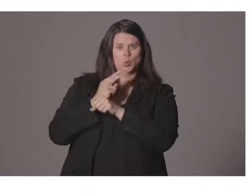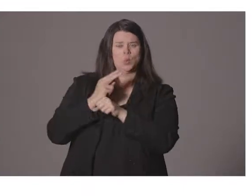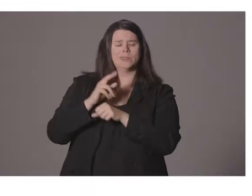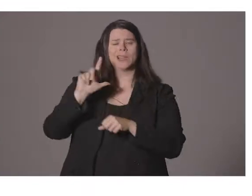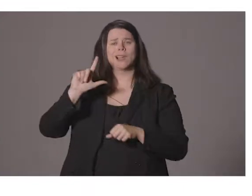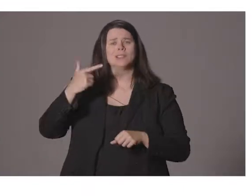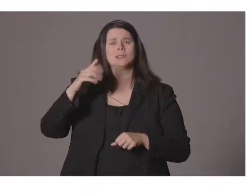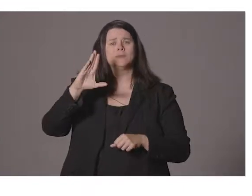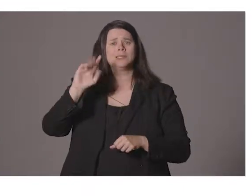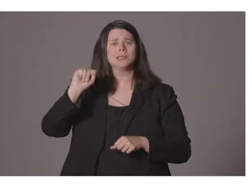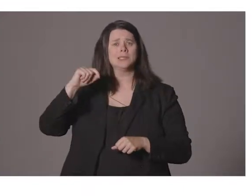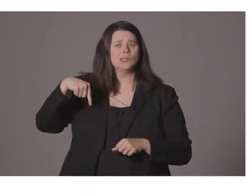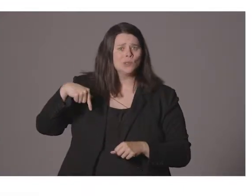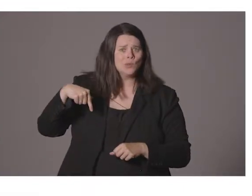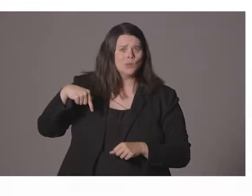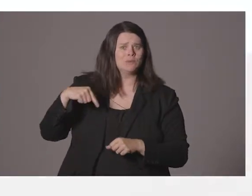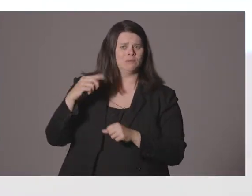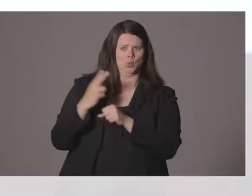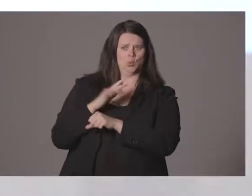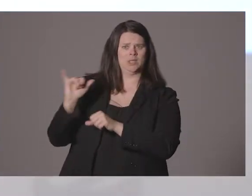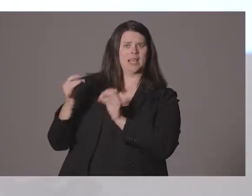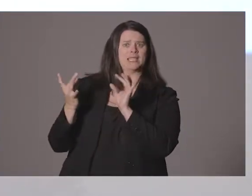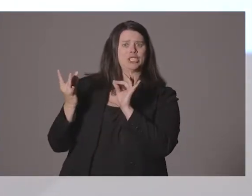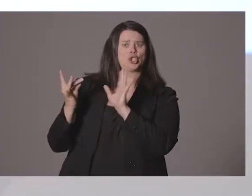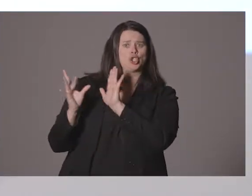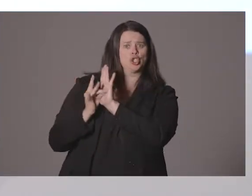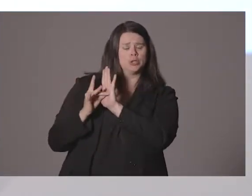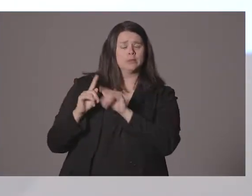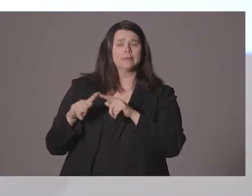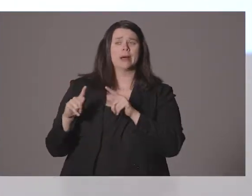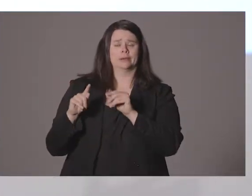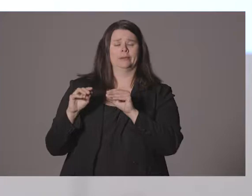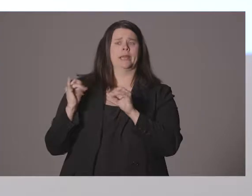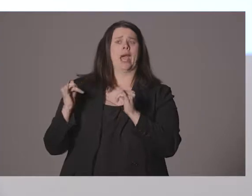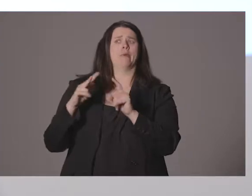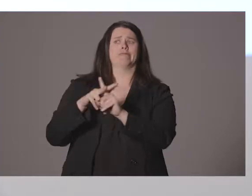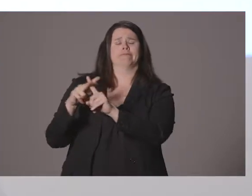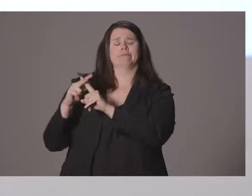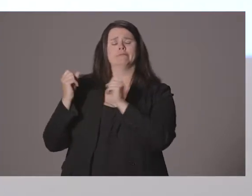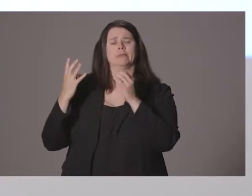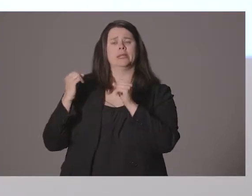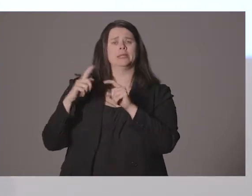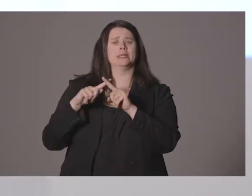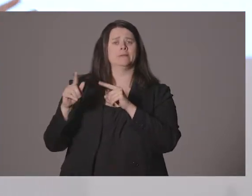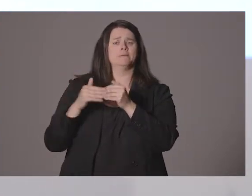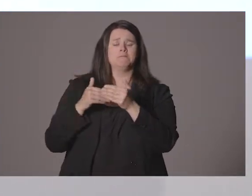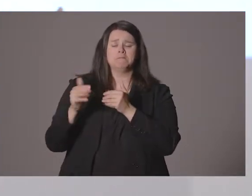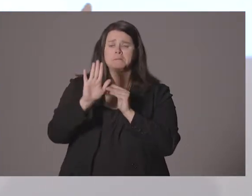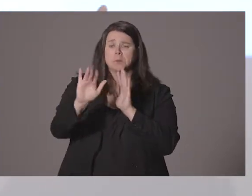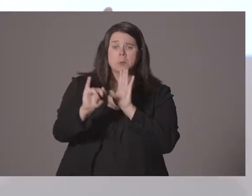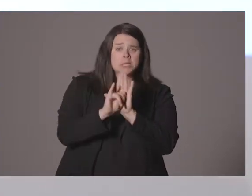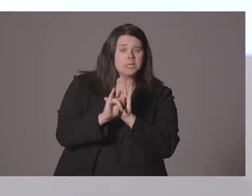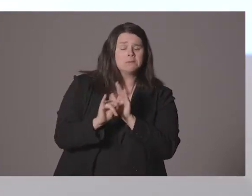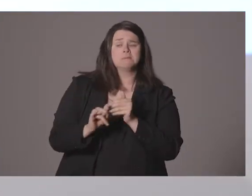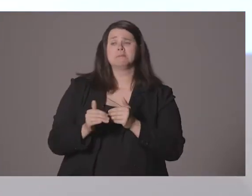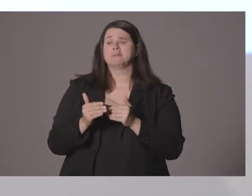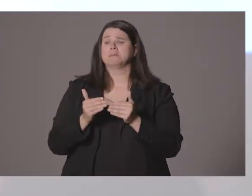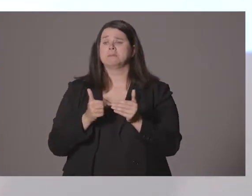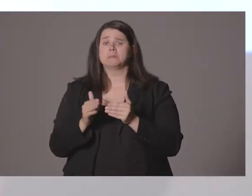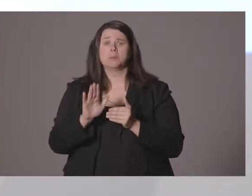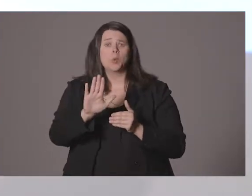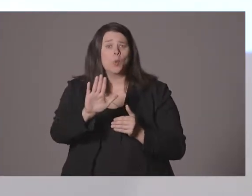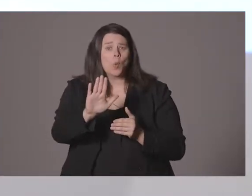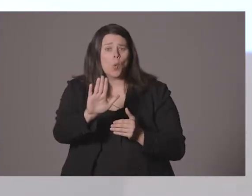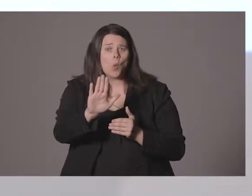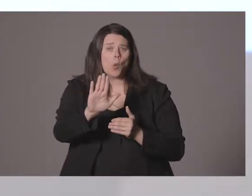in LGBTQ spaces a lot, but it's been expanded to be used in a lot of different settings to say, regardless of your identities, regardless of the